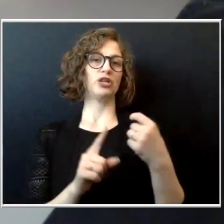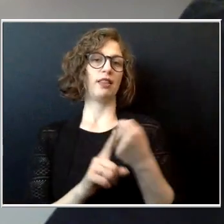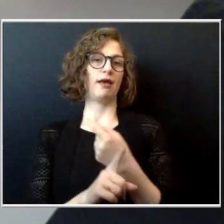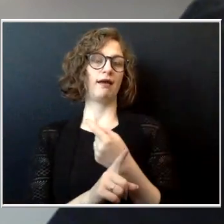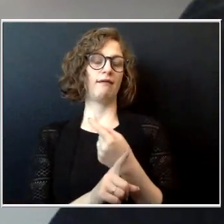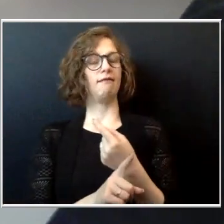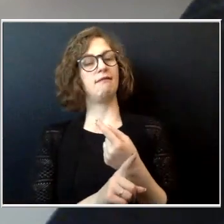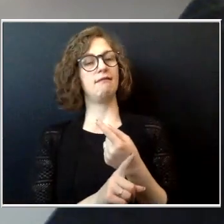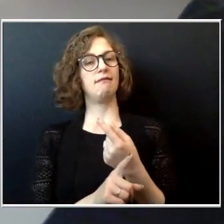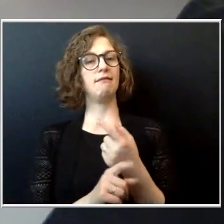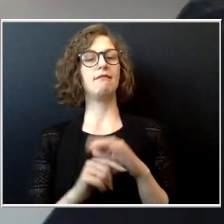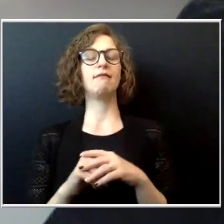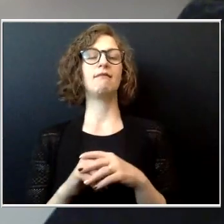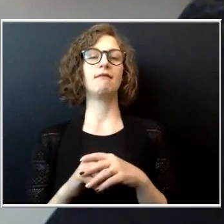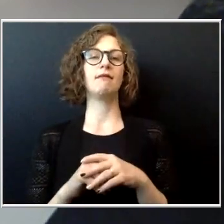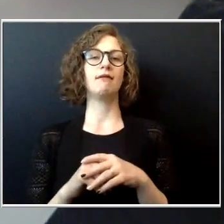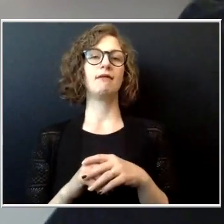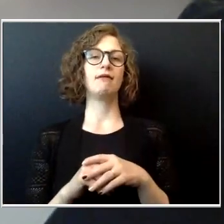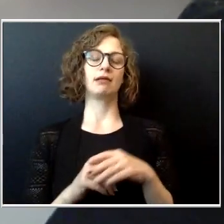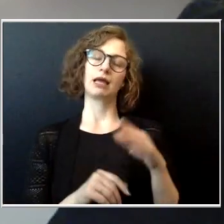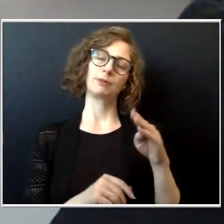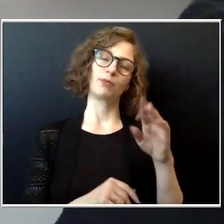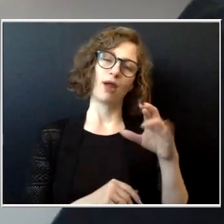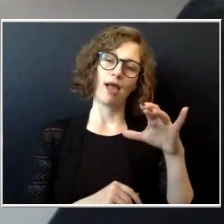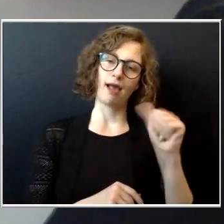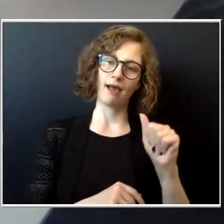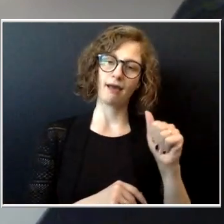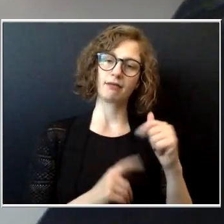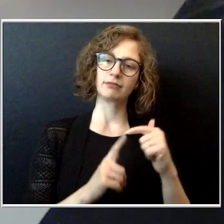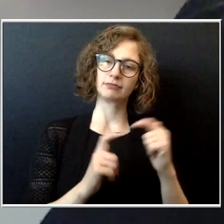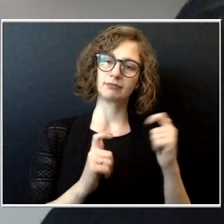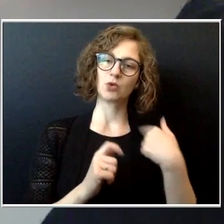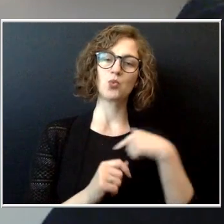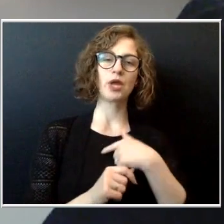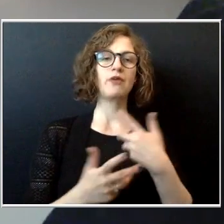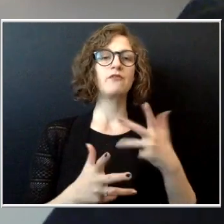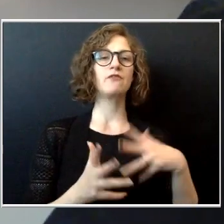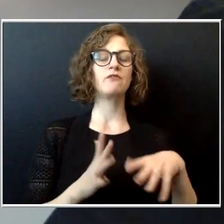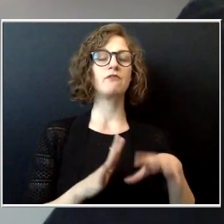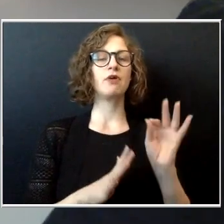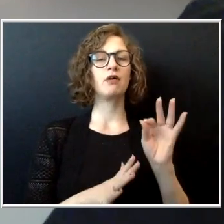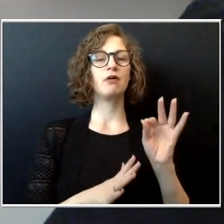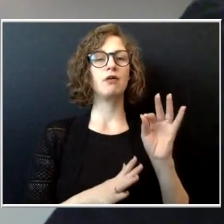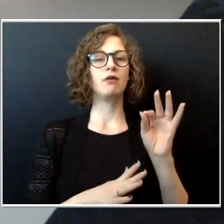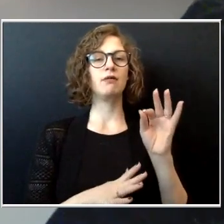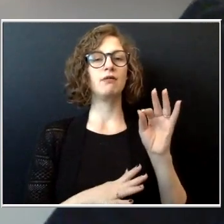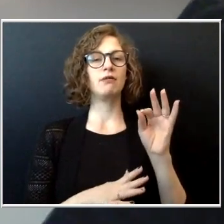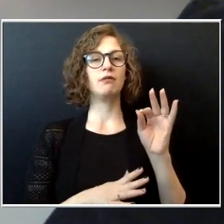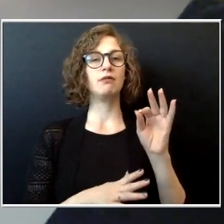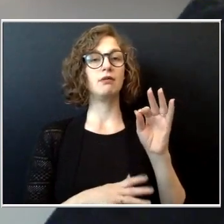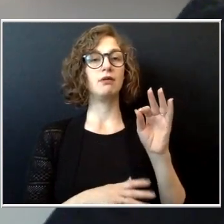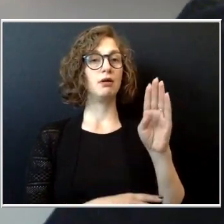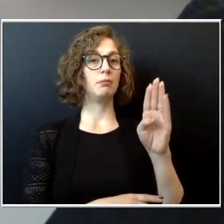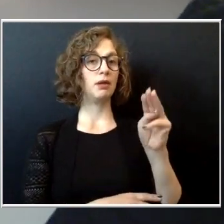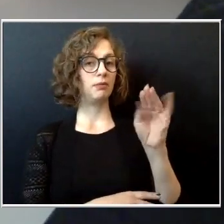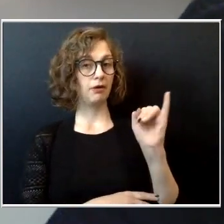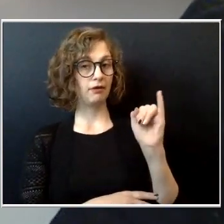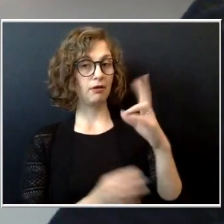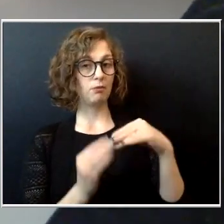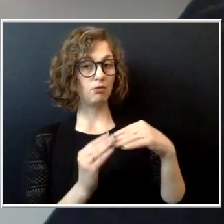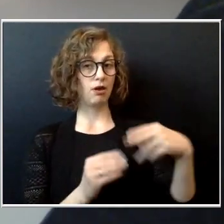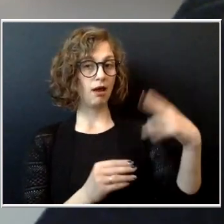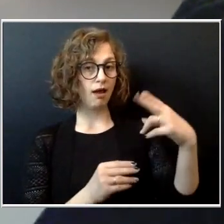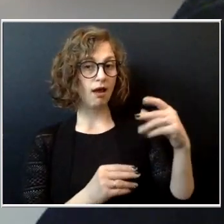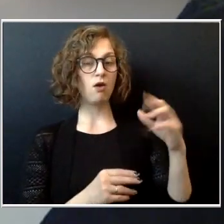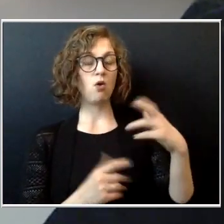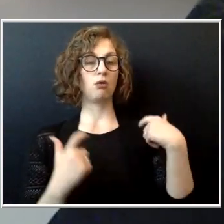mutations in these genes that predispose to cancer, we've also shown that, having a higher BMI or someone with obesity is more